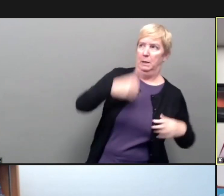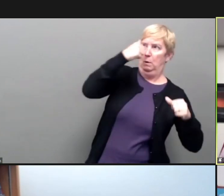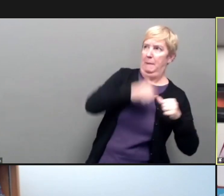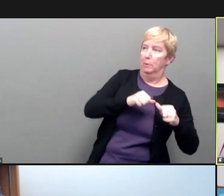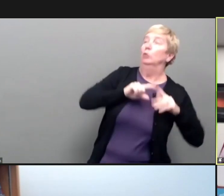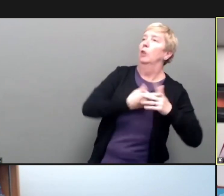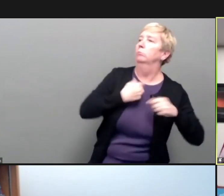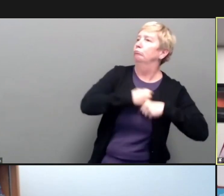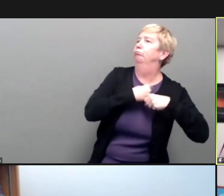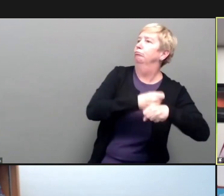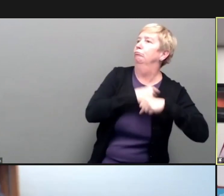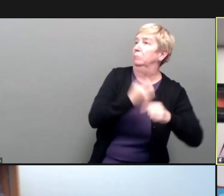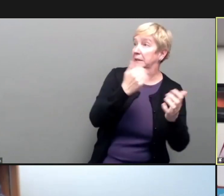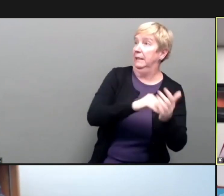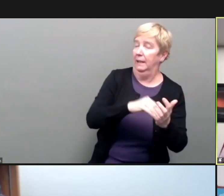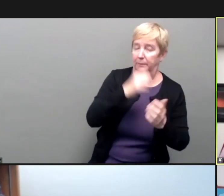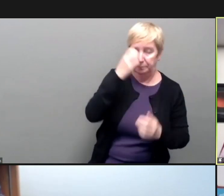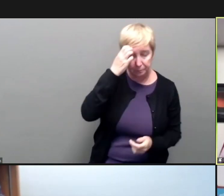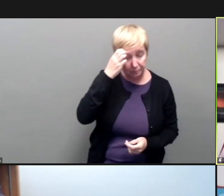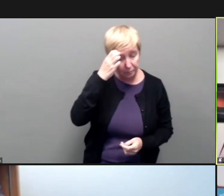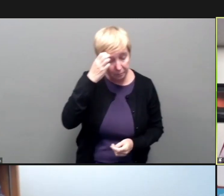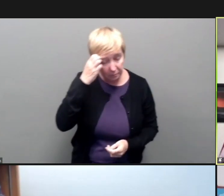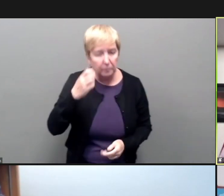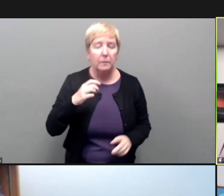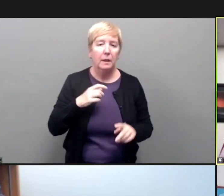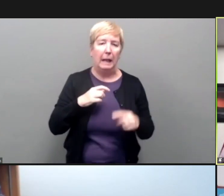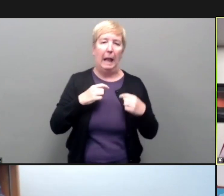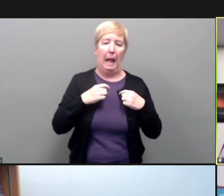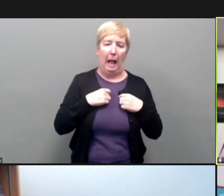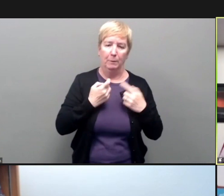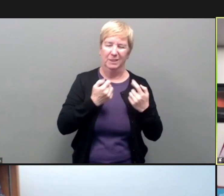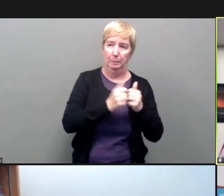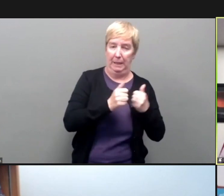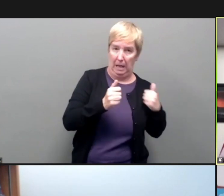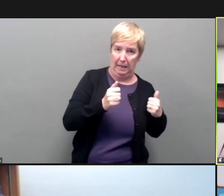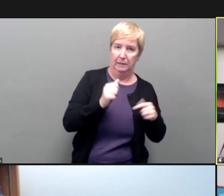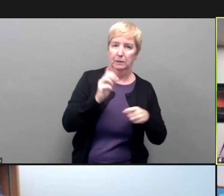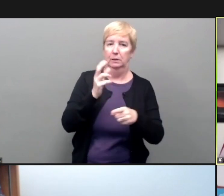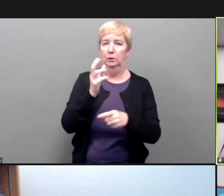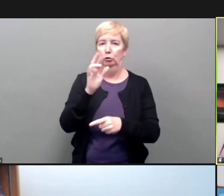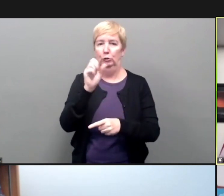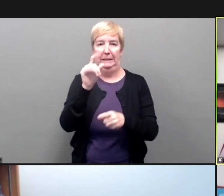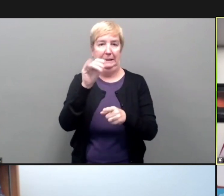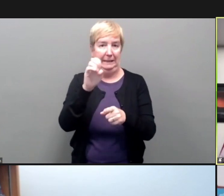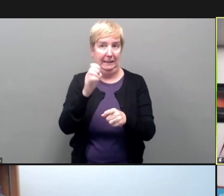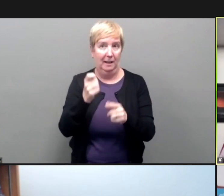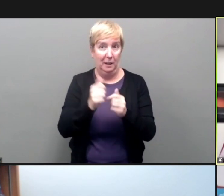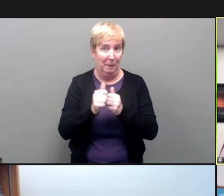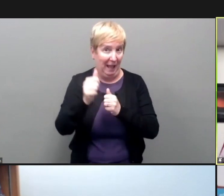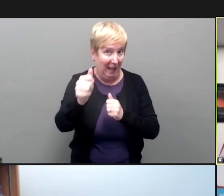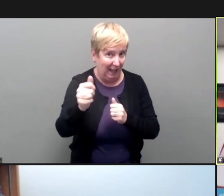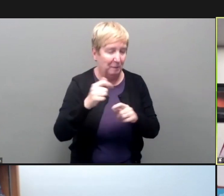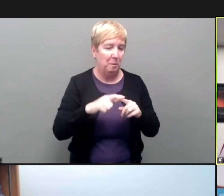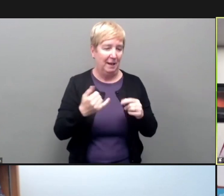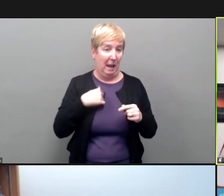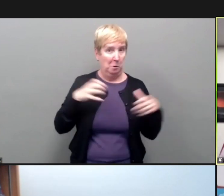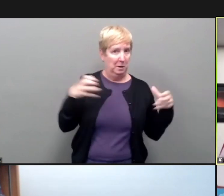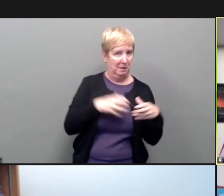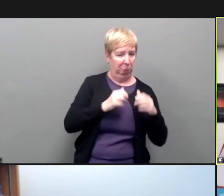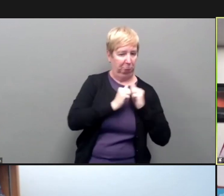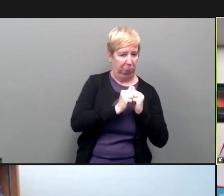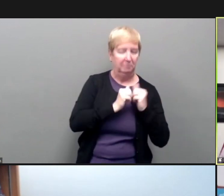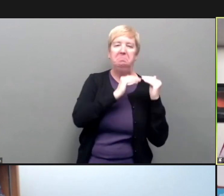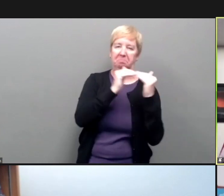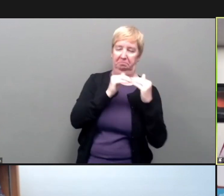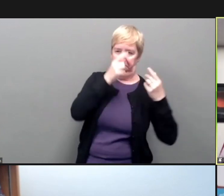I think Christine was ahead of me on this one. But now that we're seeing more New Mexicans get infected, and